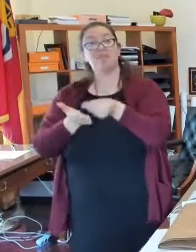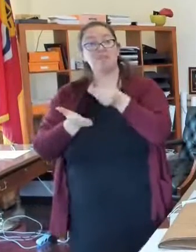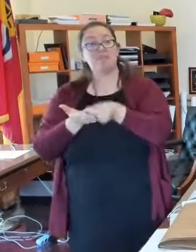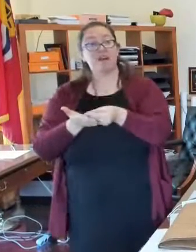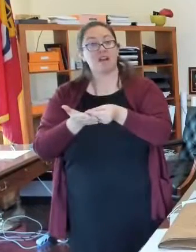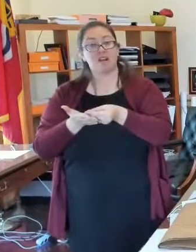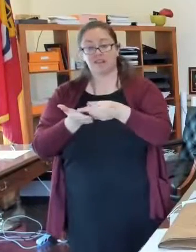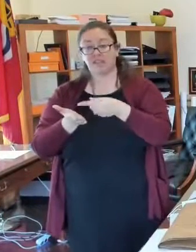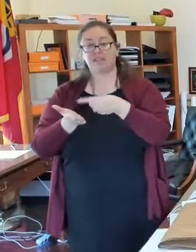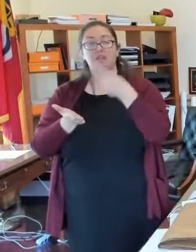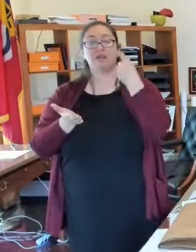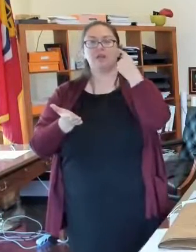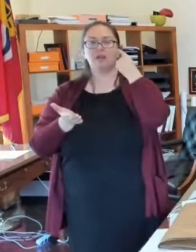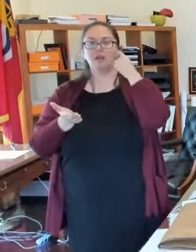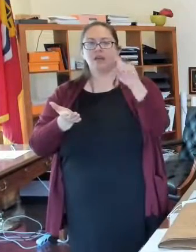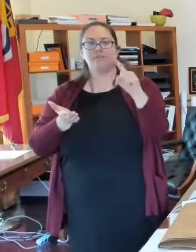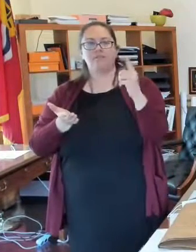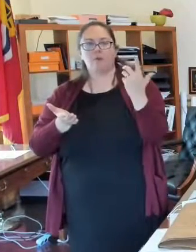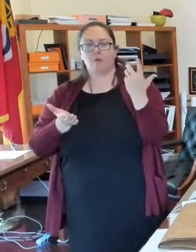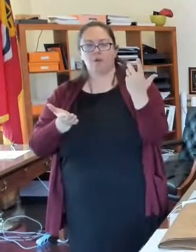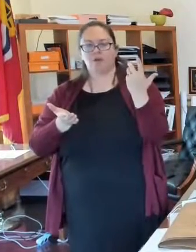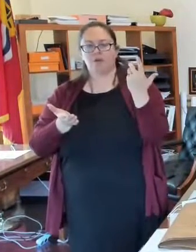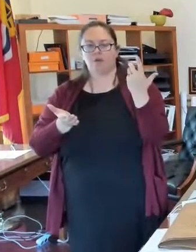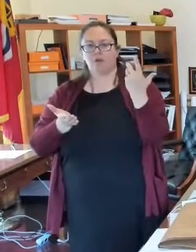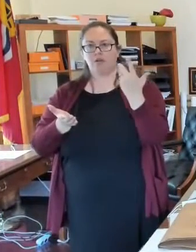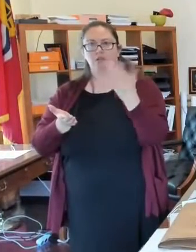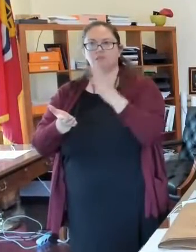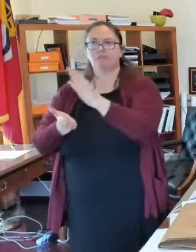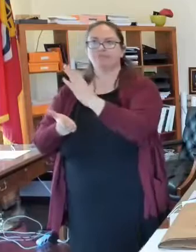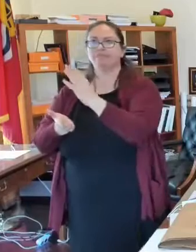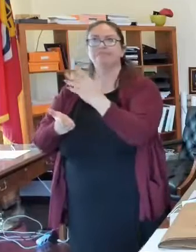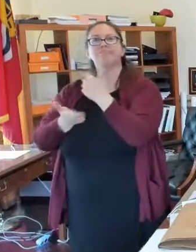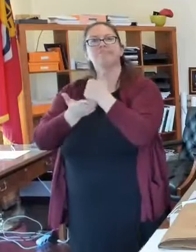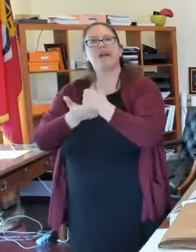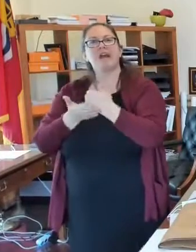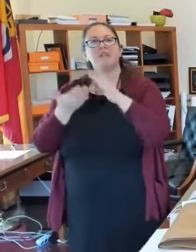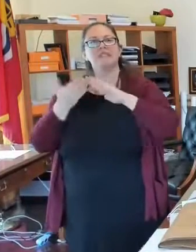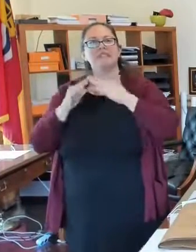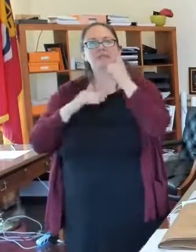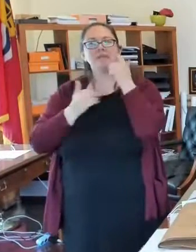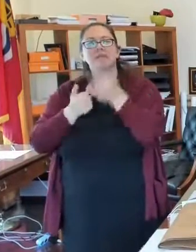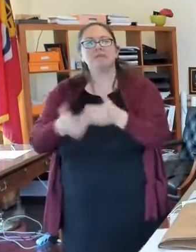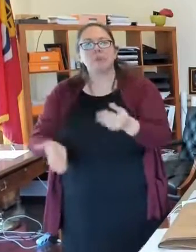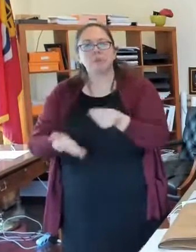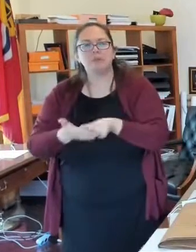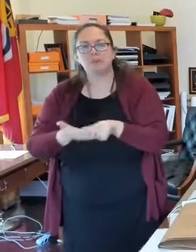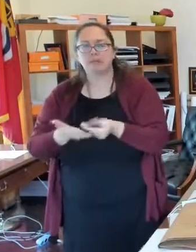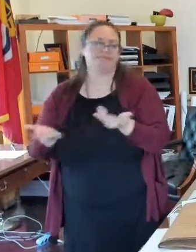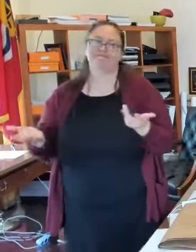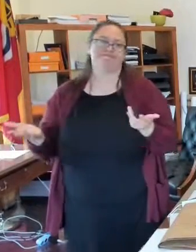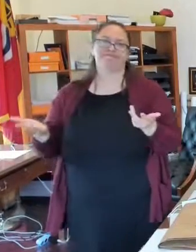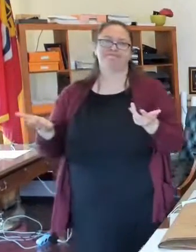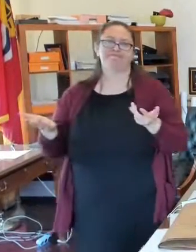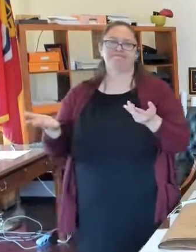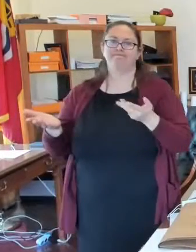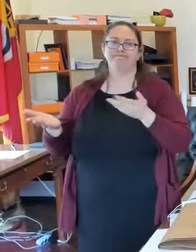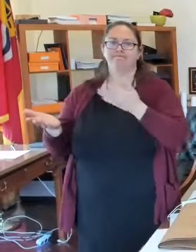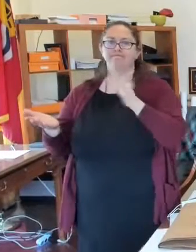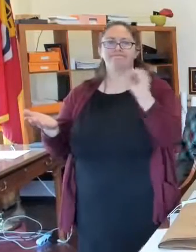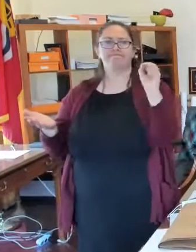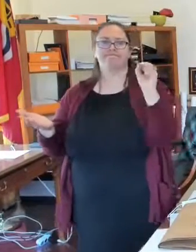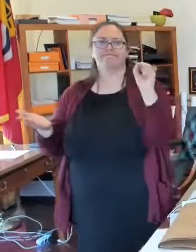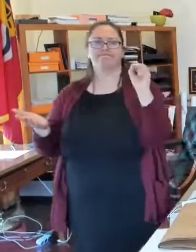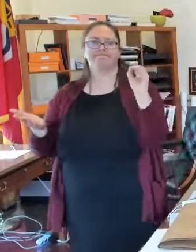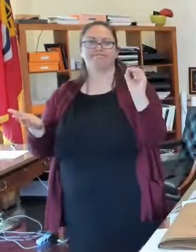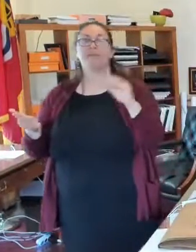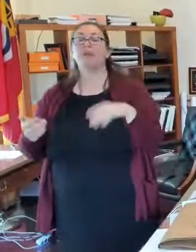for to directly help cities replace lost revenue. And you all know that our budget, we